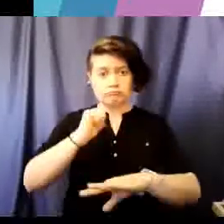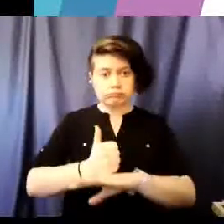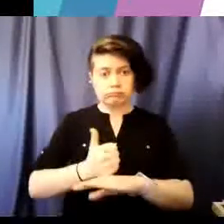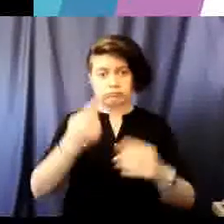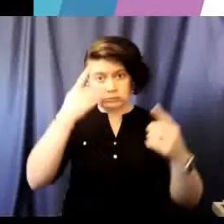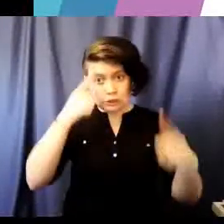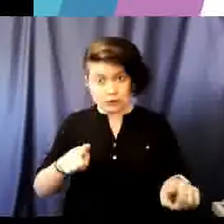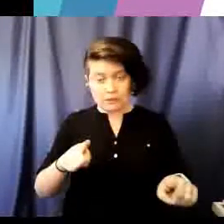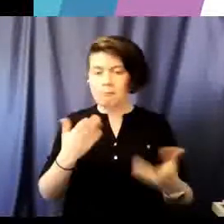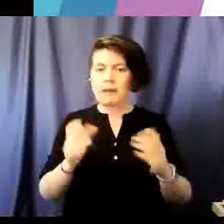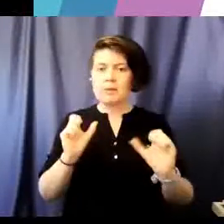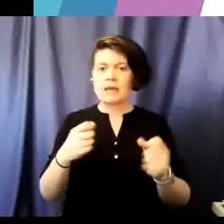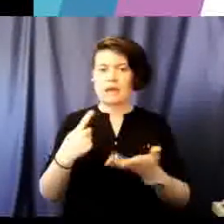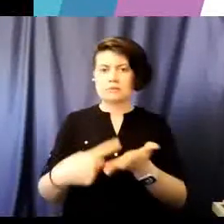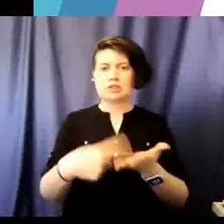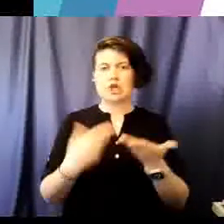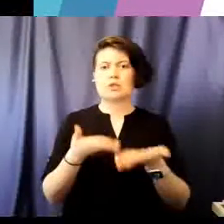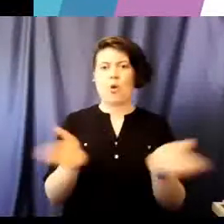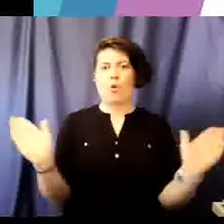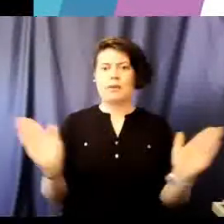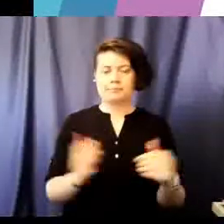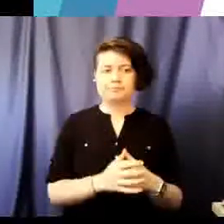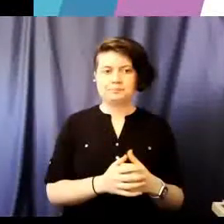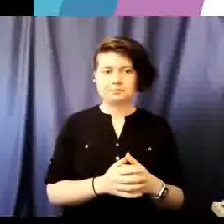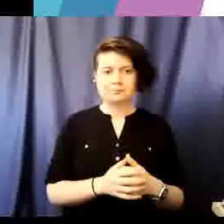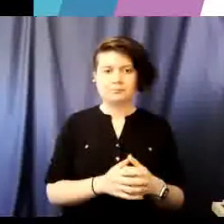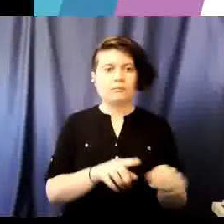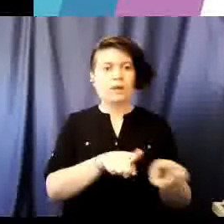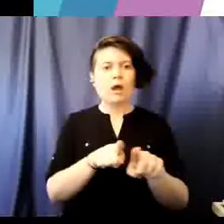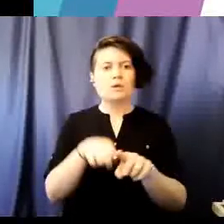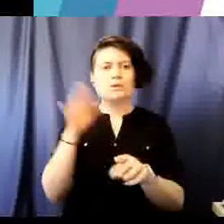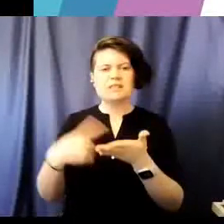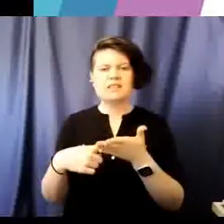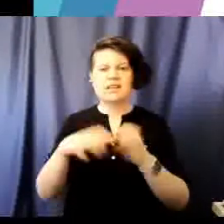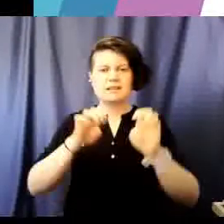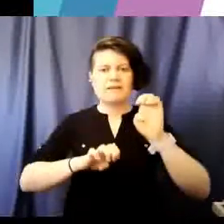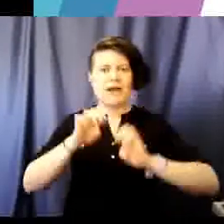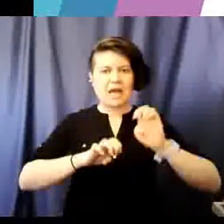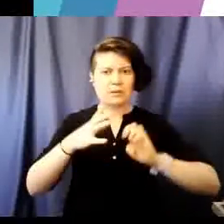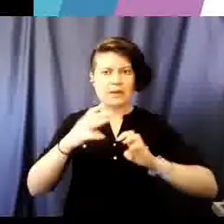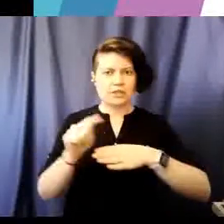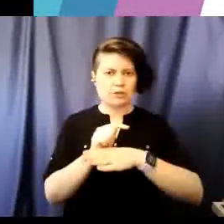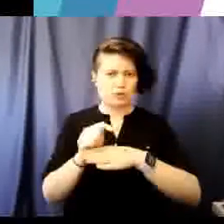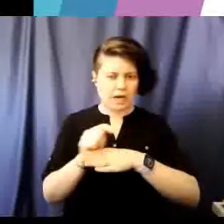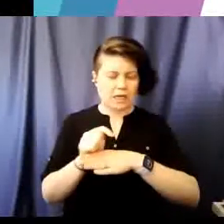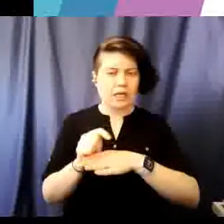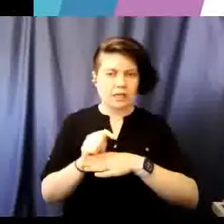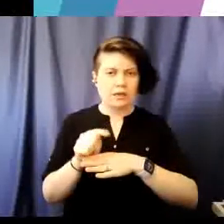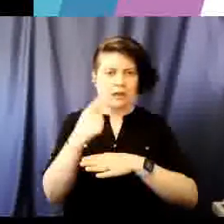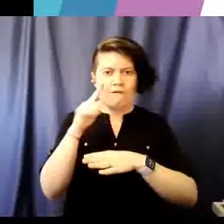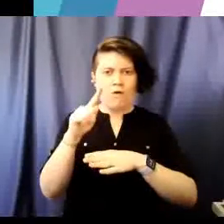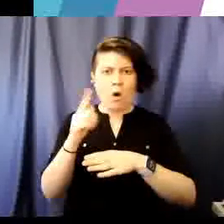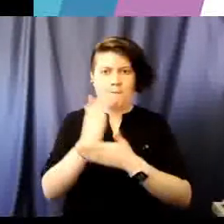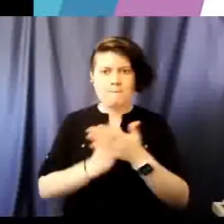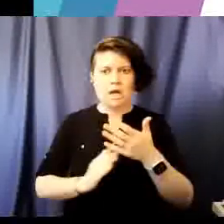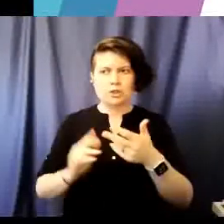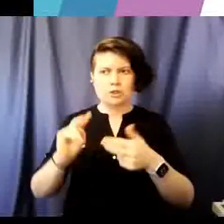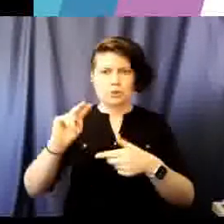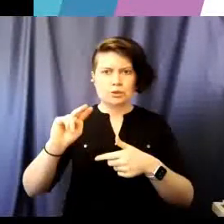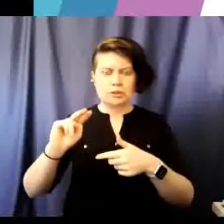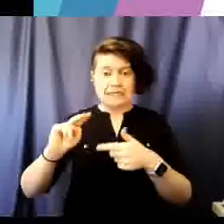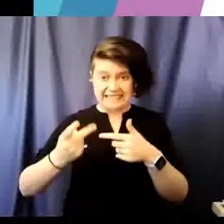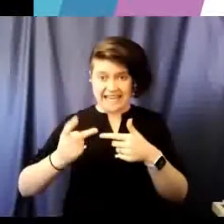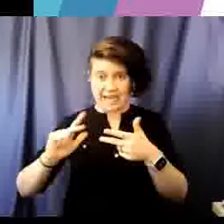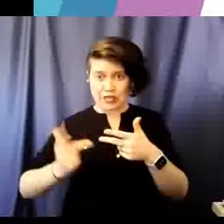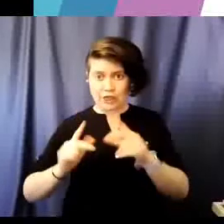We're also going to be talking about evaluation and screening in parts 3 and 2,